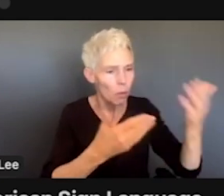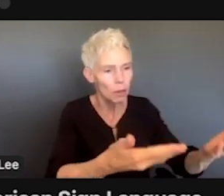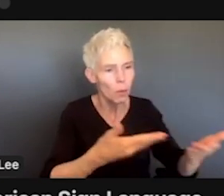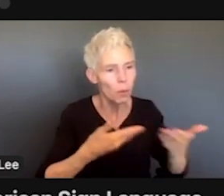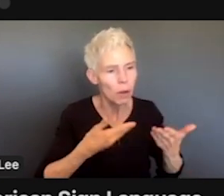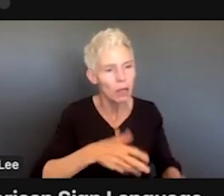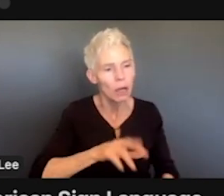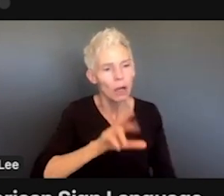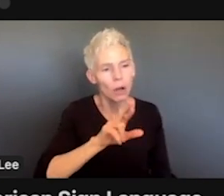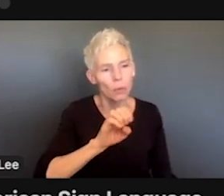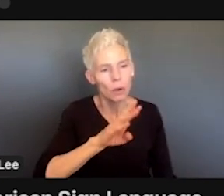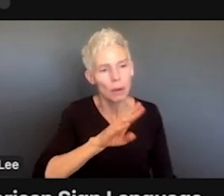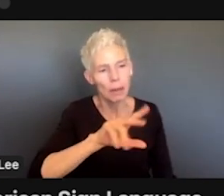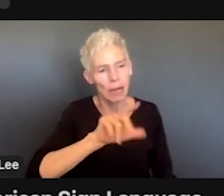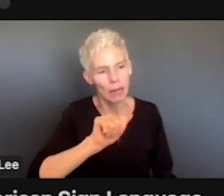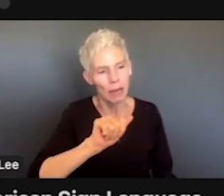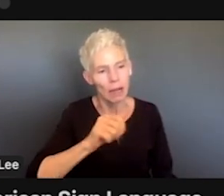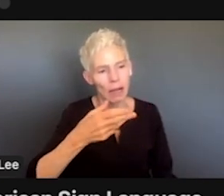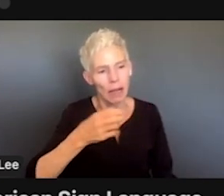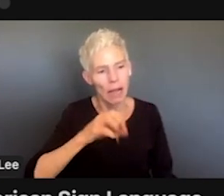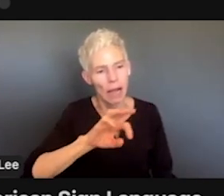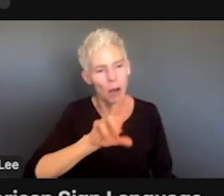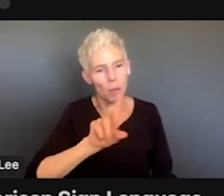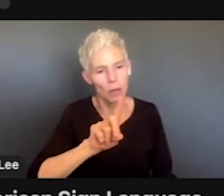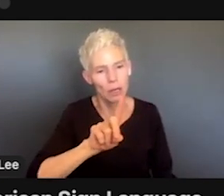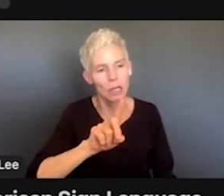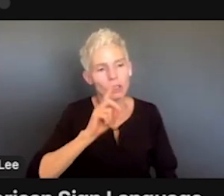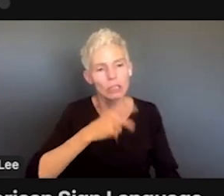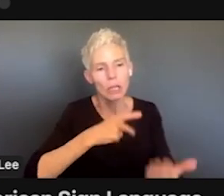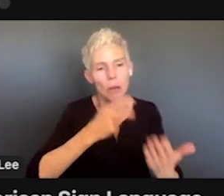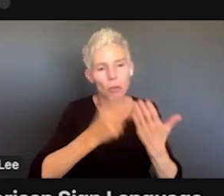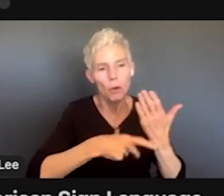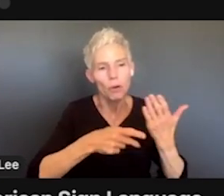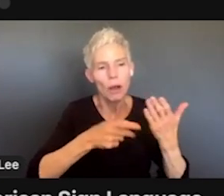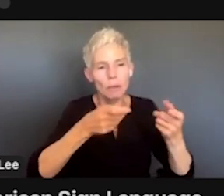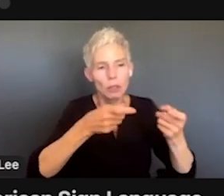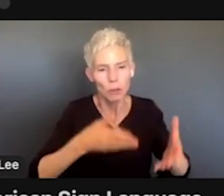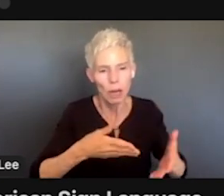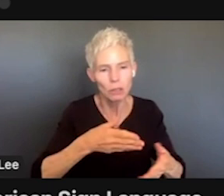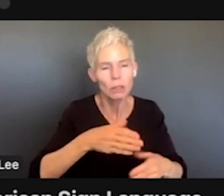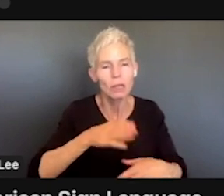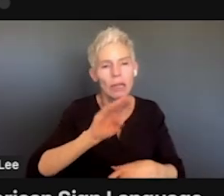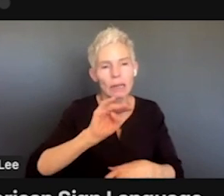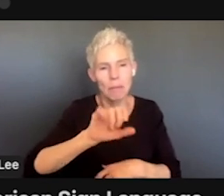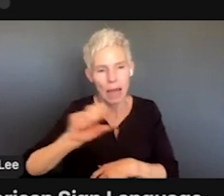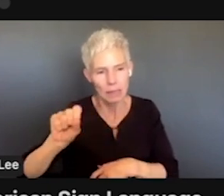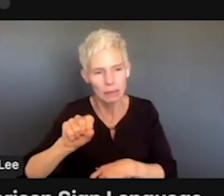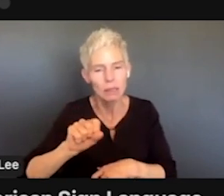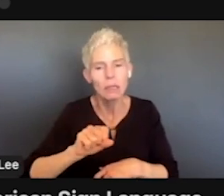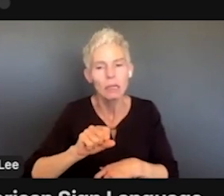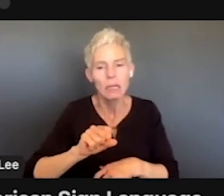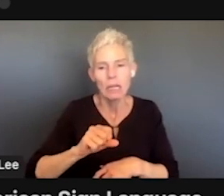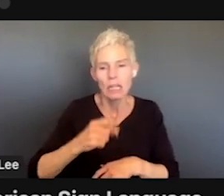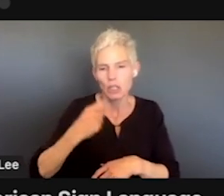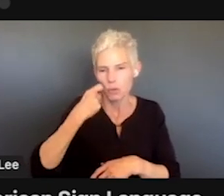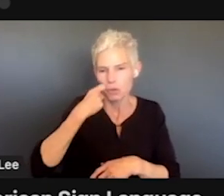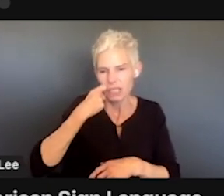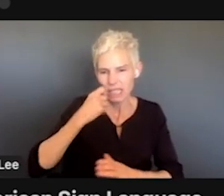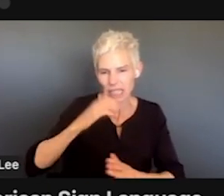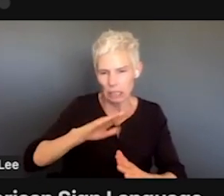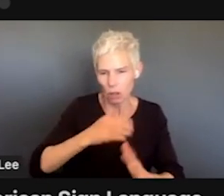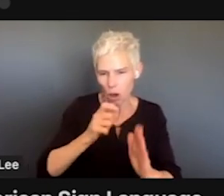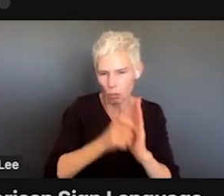Rebecca Howard. She's the program director at Samaritan South Coast in Massachusetts. Rebecca, the song you wrote with your son started